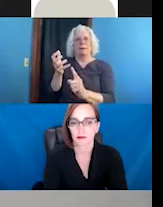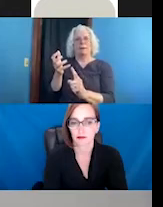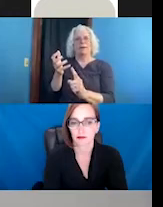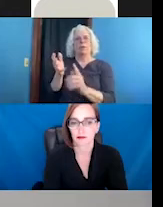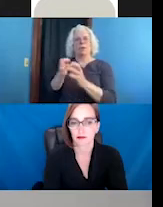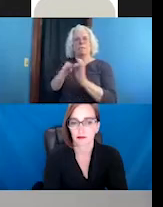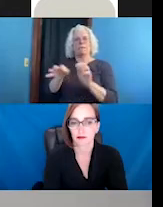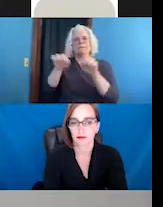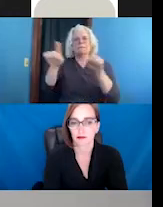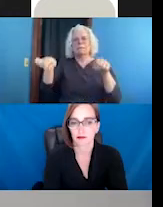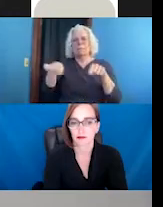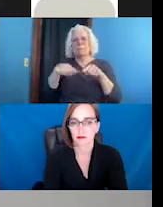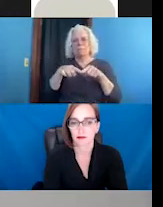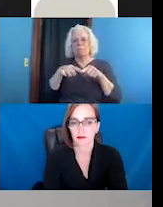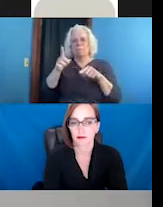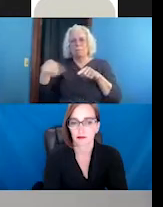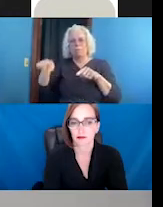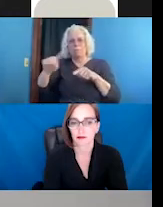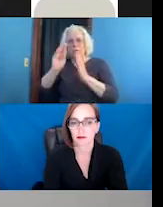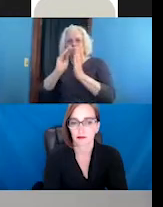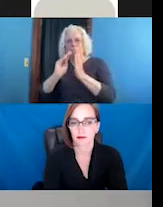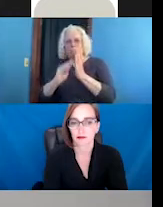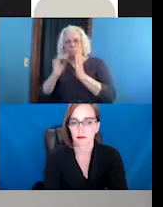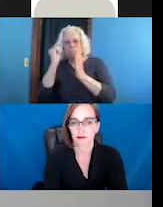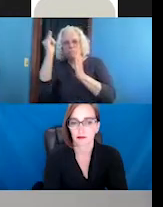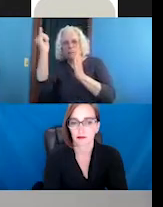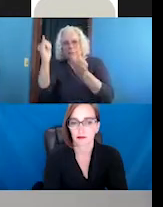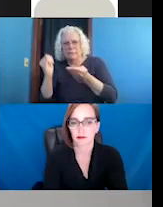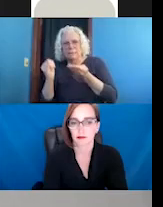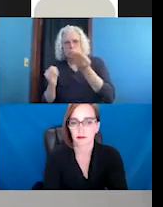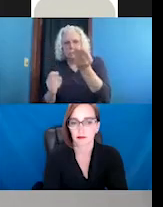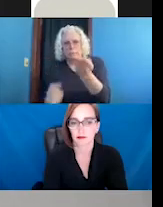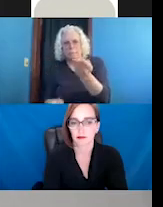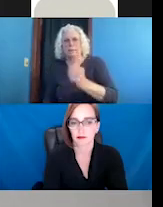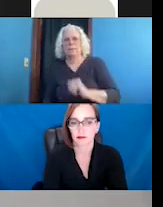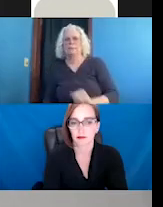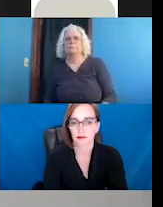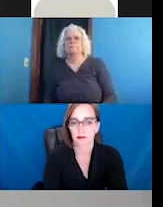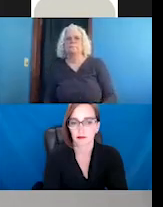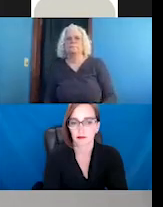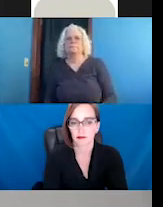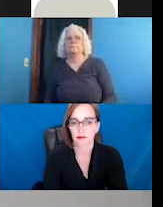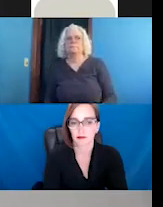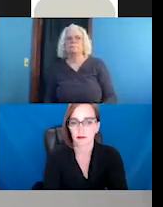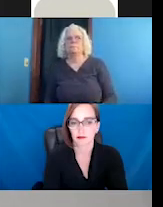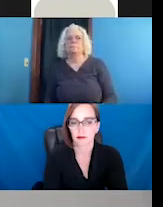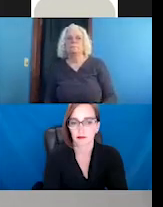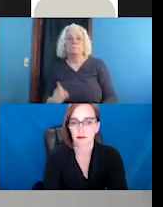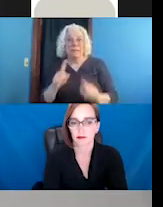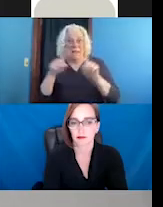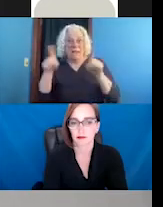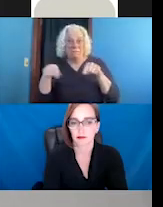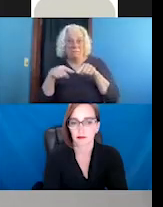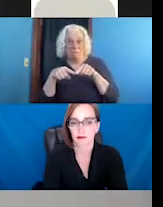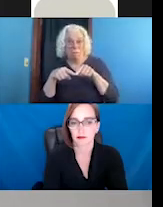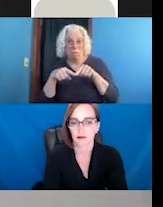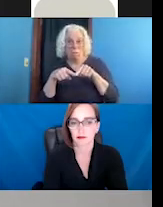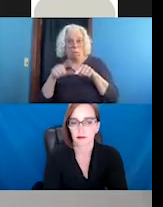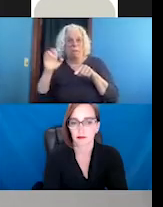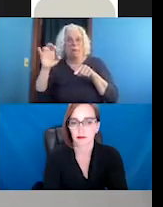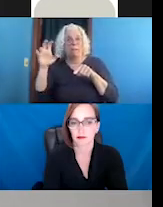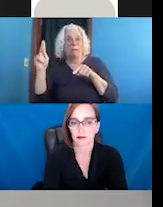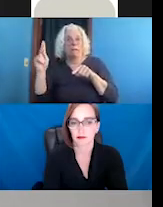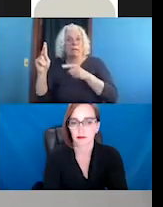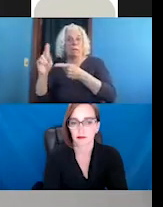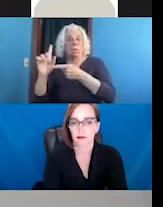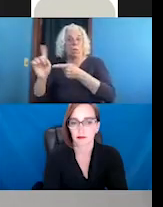pull together a specific idea and submit it. And we've got I think there's going to be the link to the form is going to be